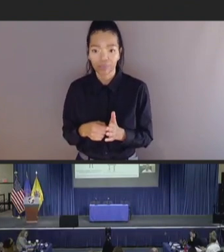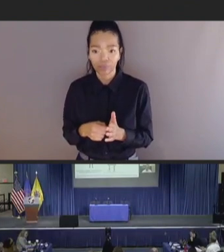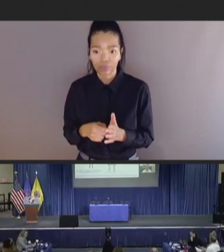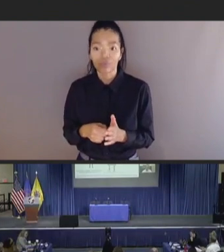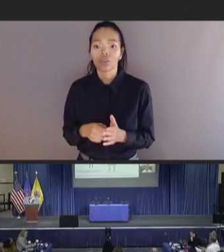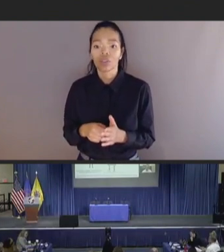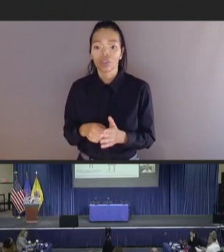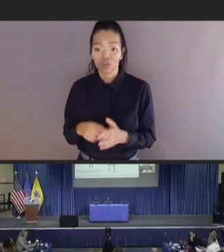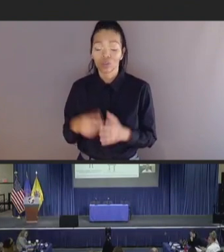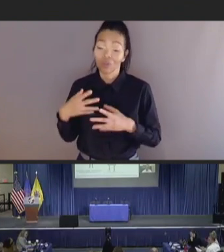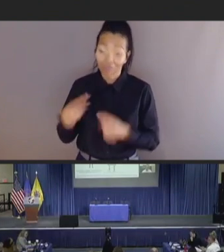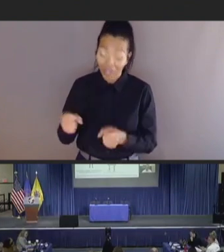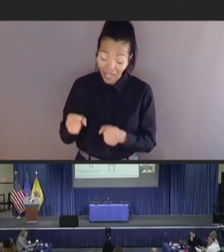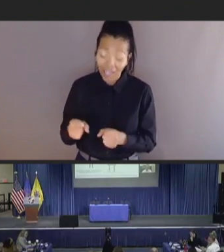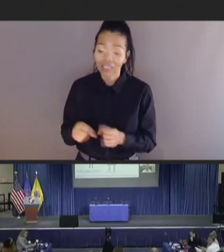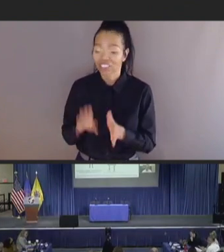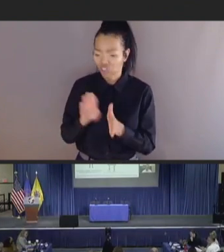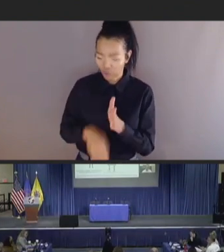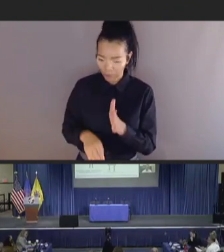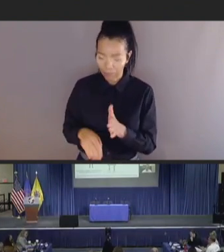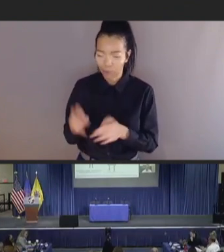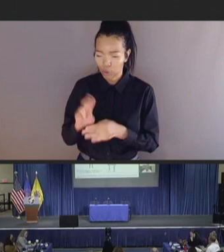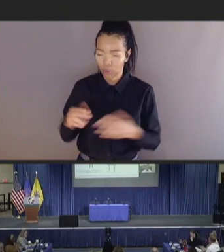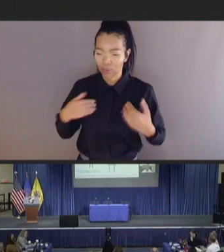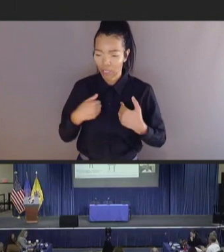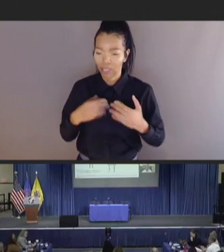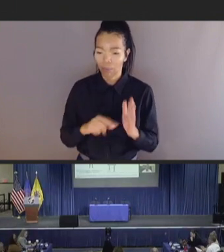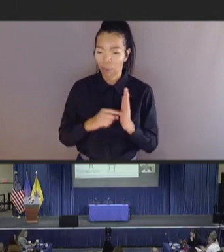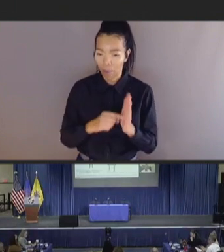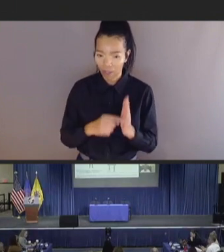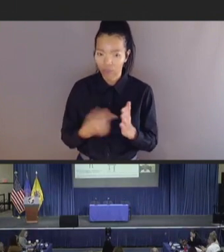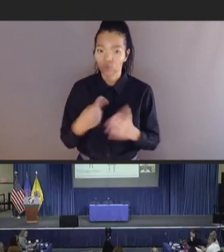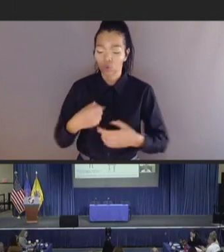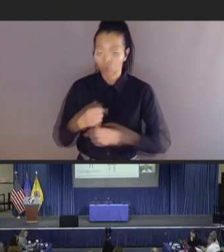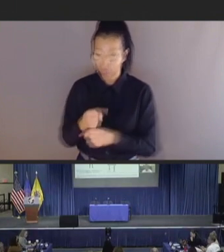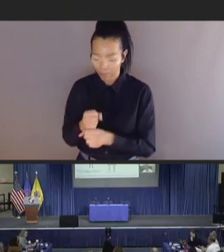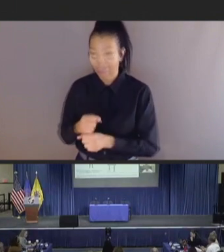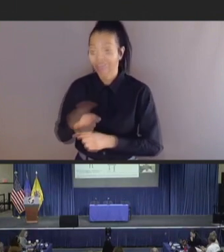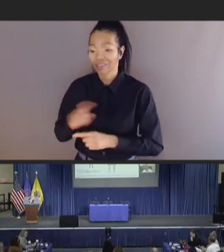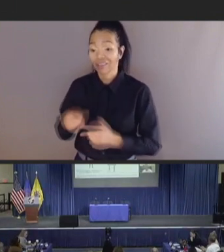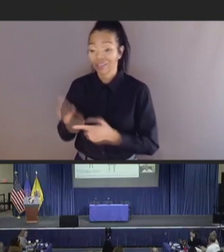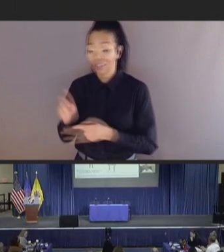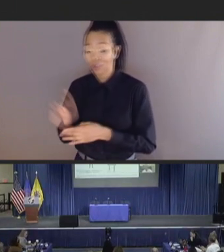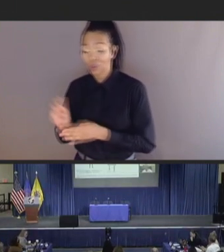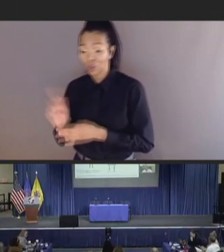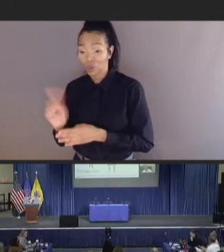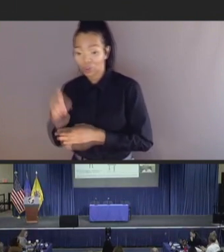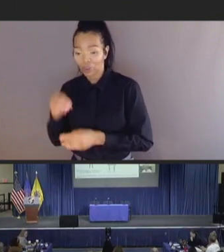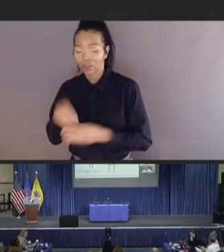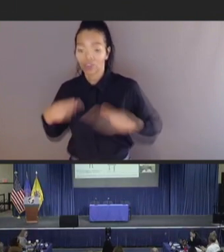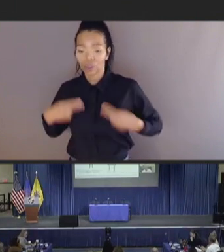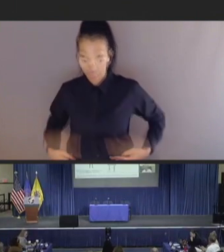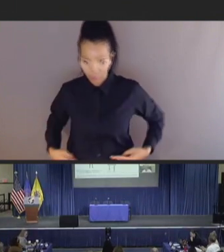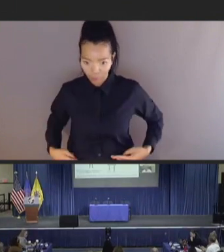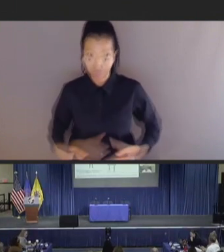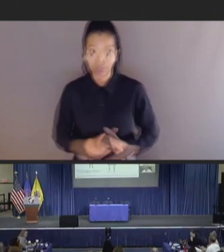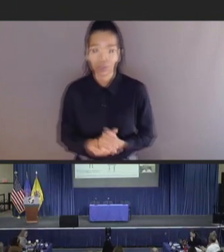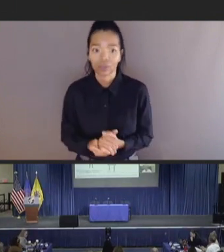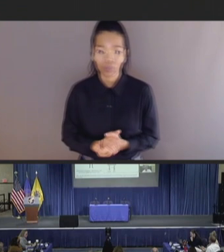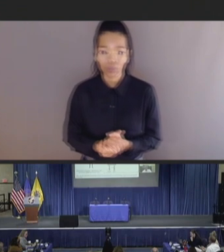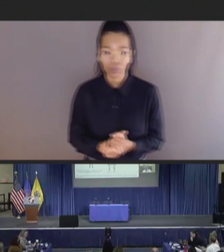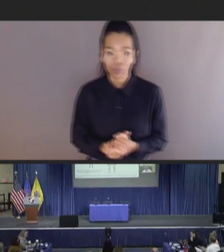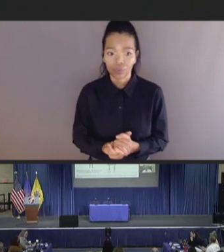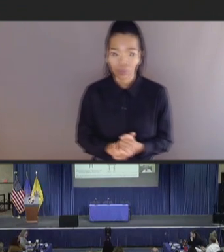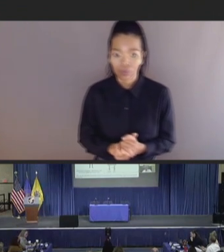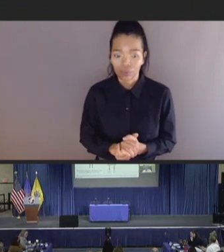and cheap animal models to them for applications into humans. And one point that Jim made that I think that is